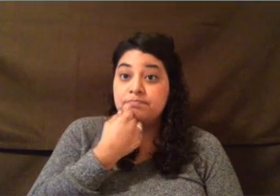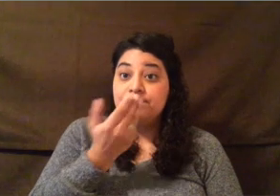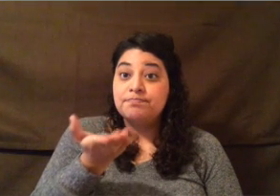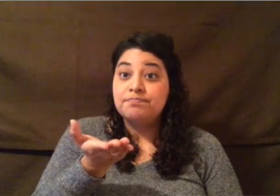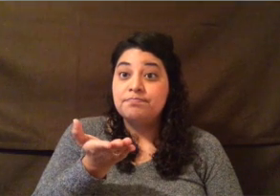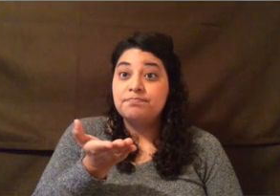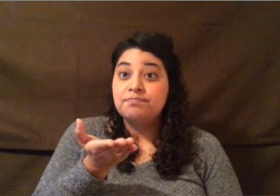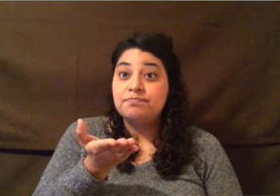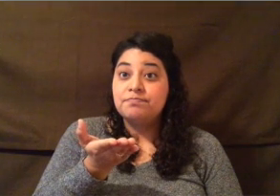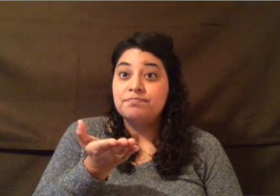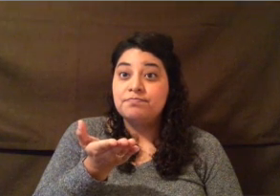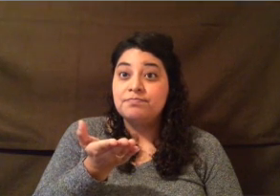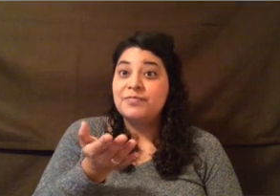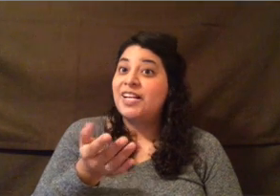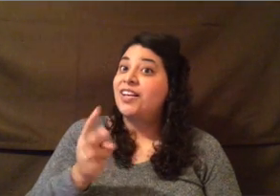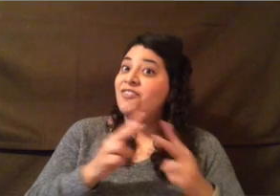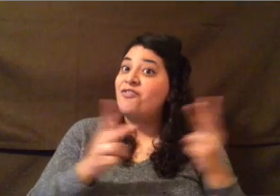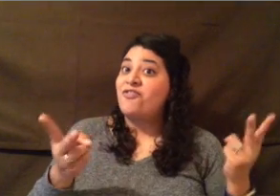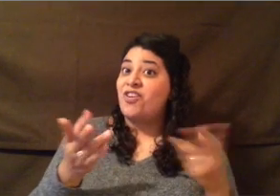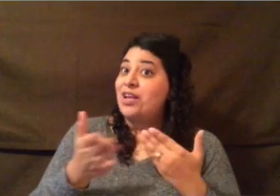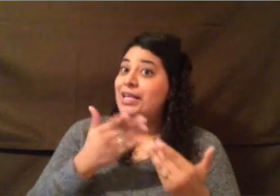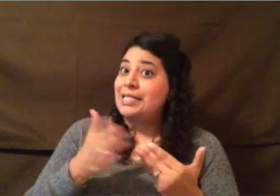because that's super easy.